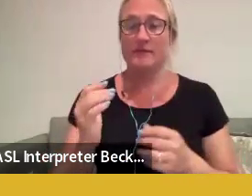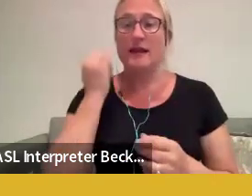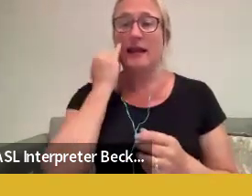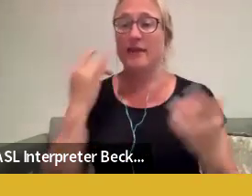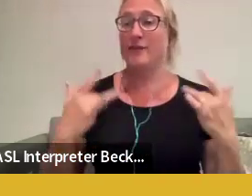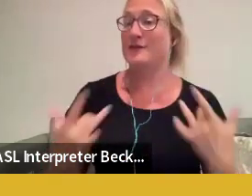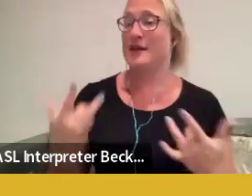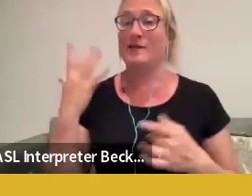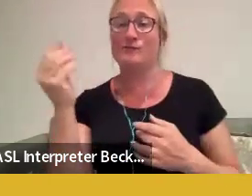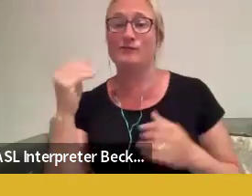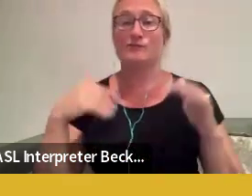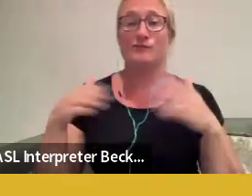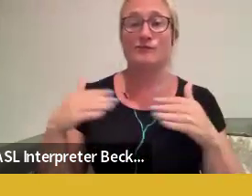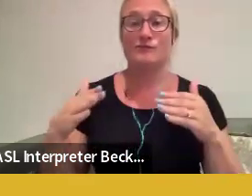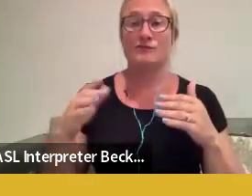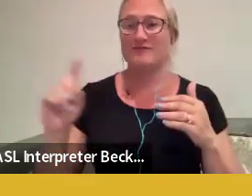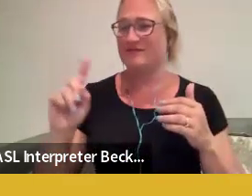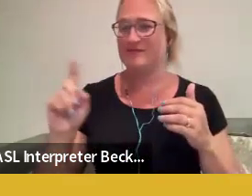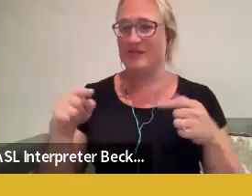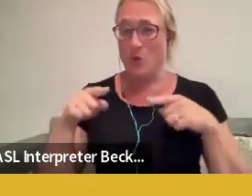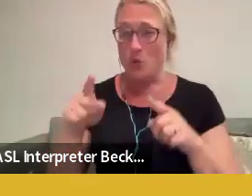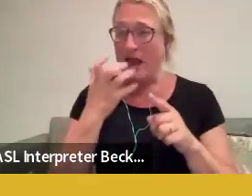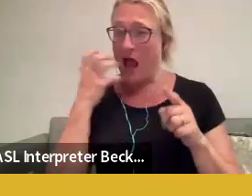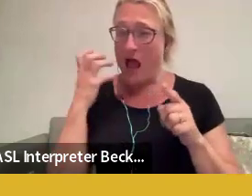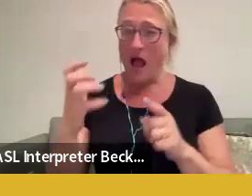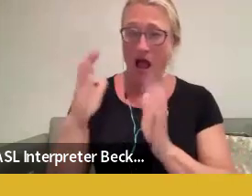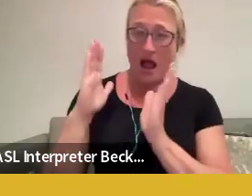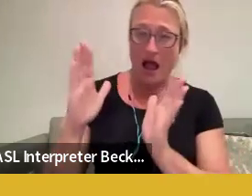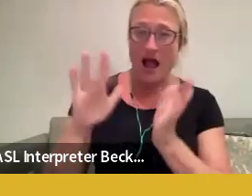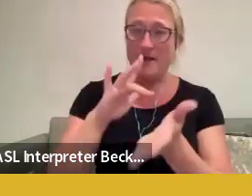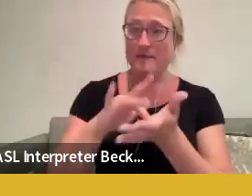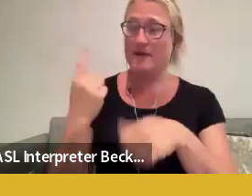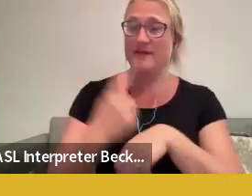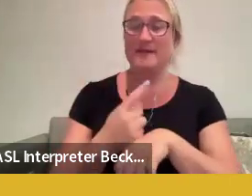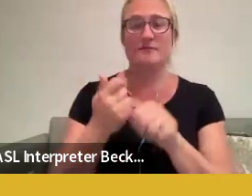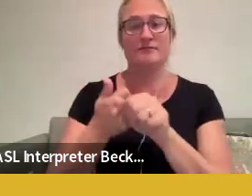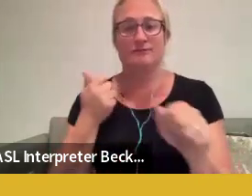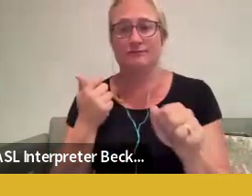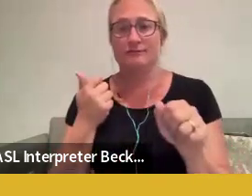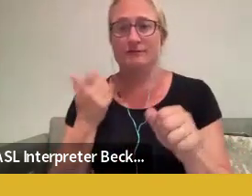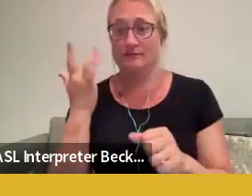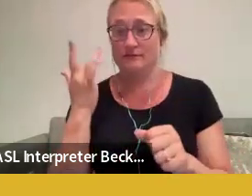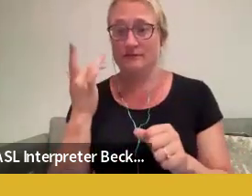walk, you want to try to avoid that during the hottest parts of the day because that can increase your risk of